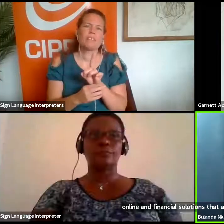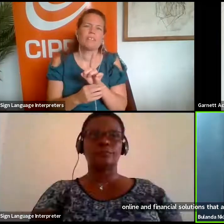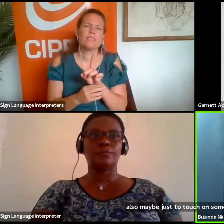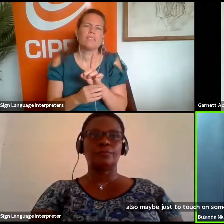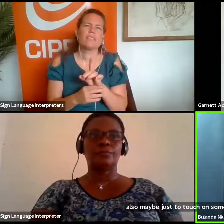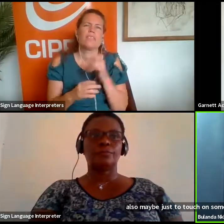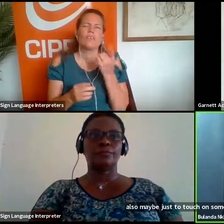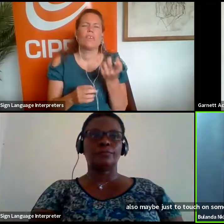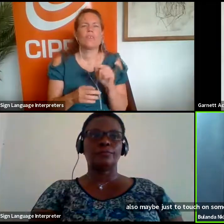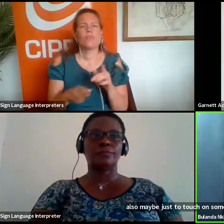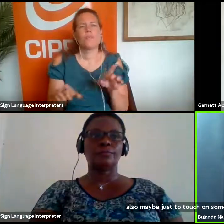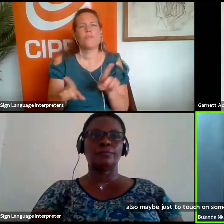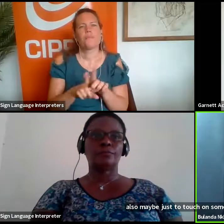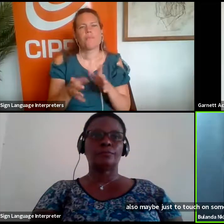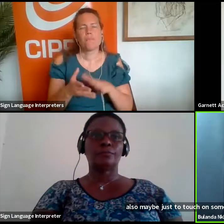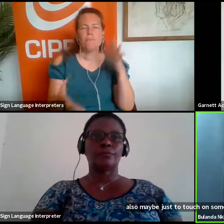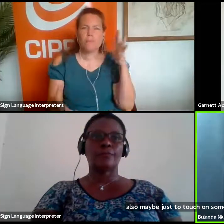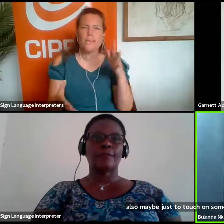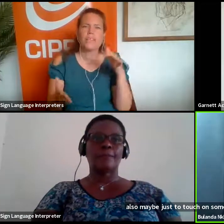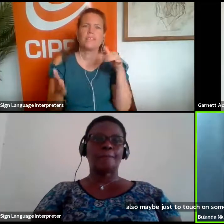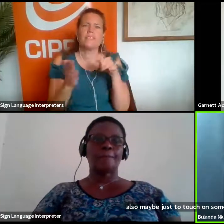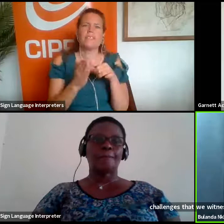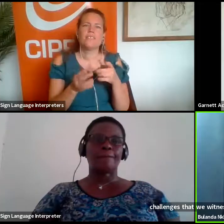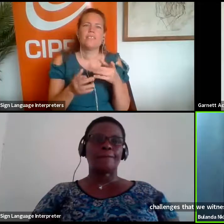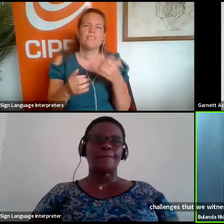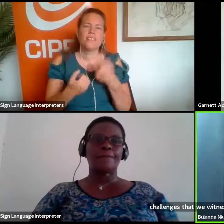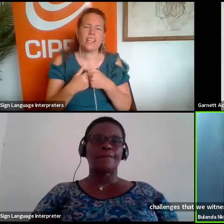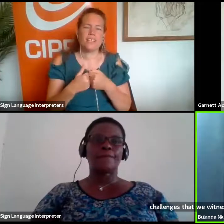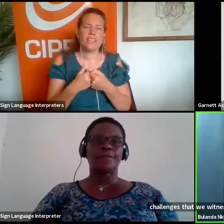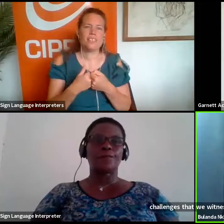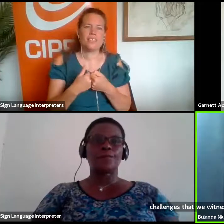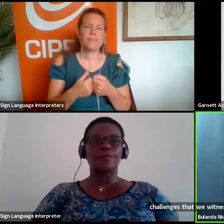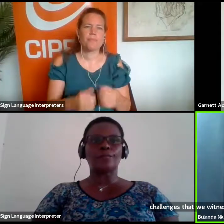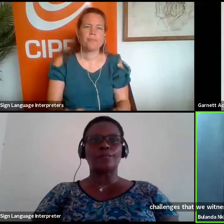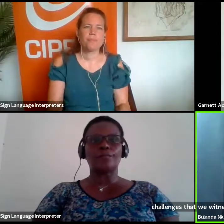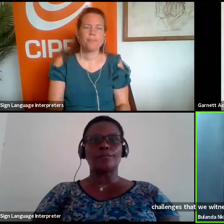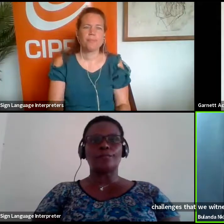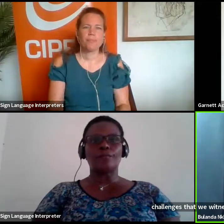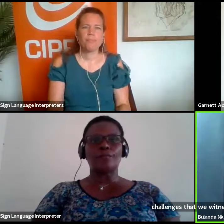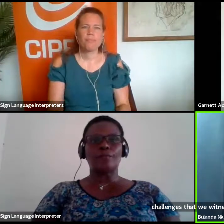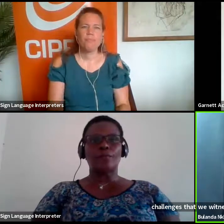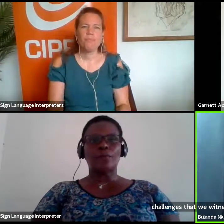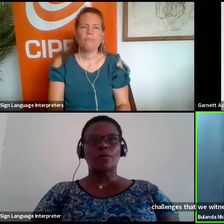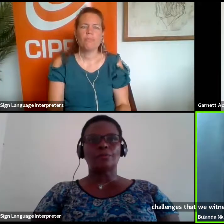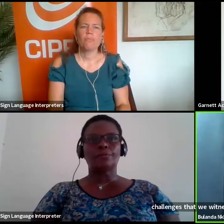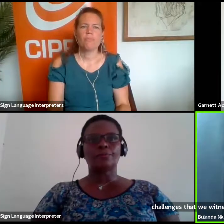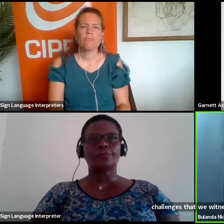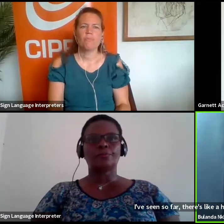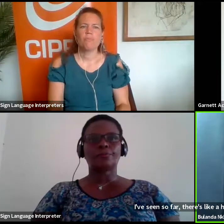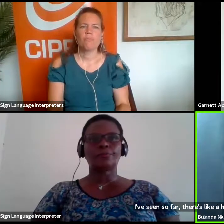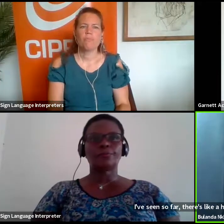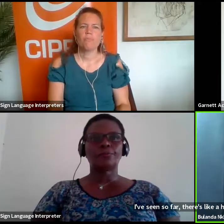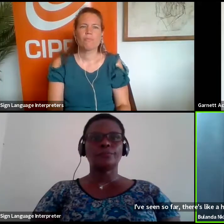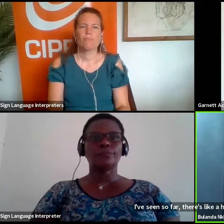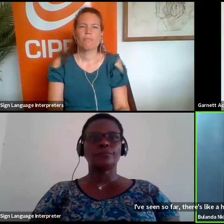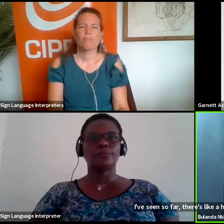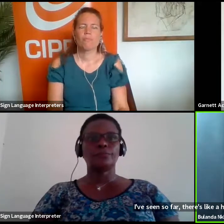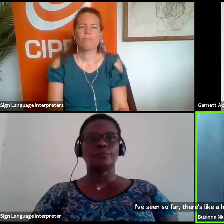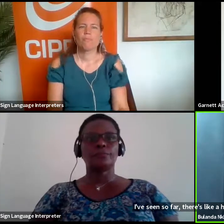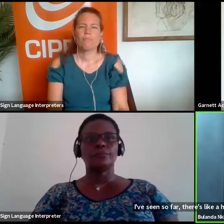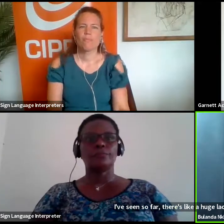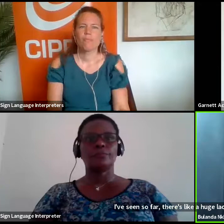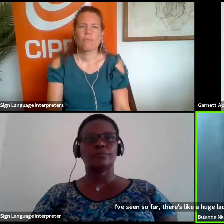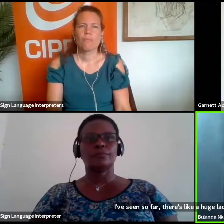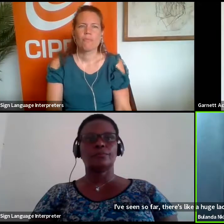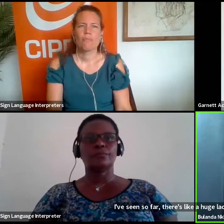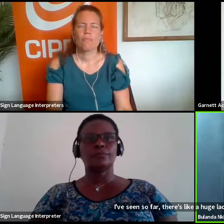that we witnessed, I'd say so far, there's like a huge lack of awareness, especially when